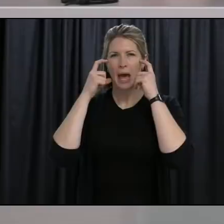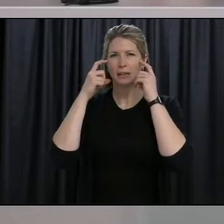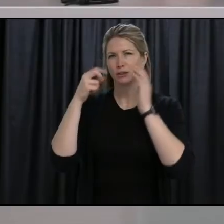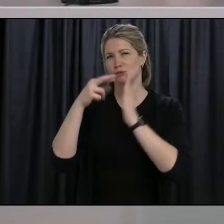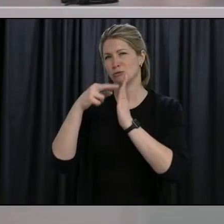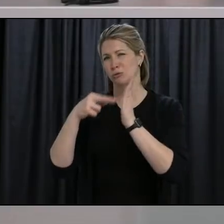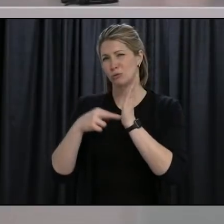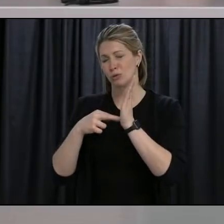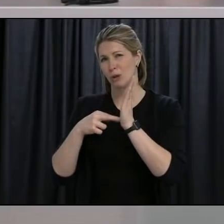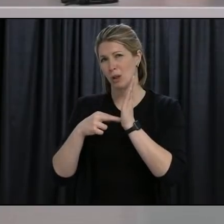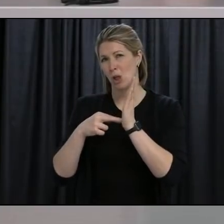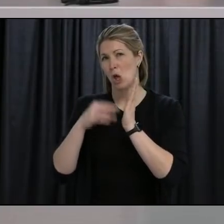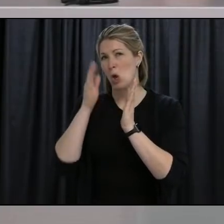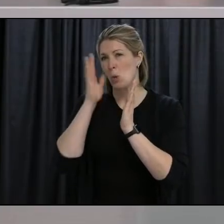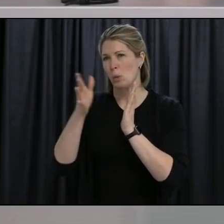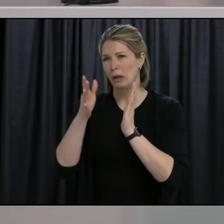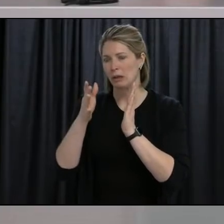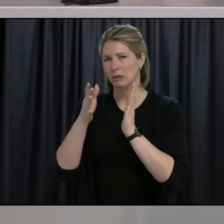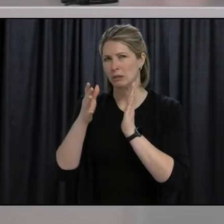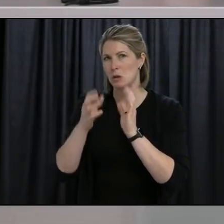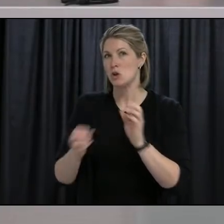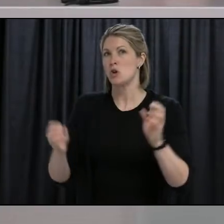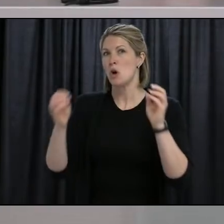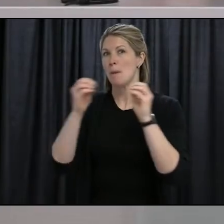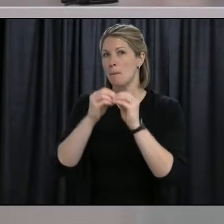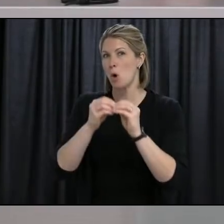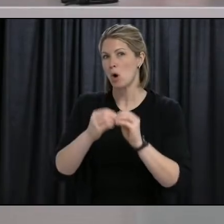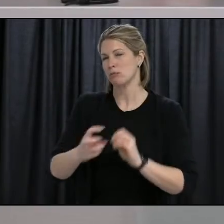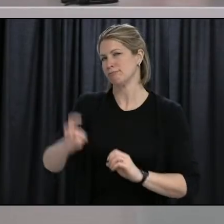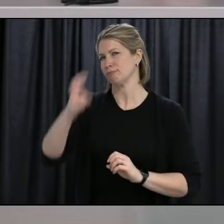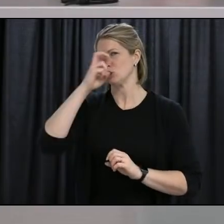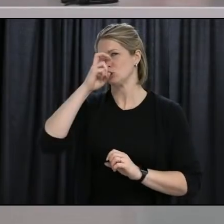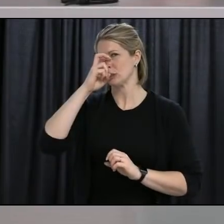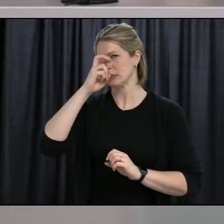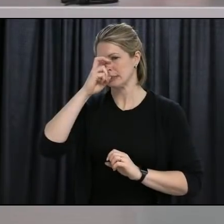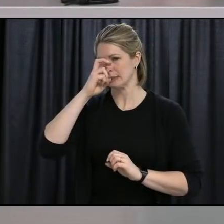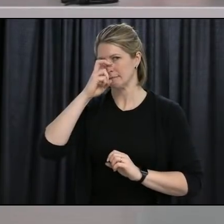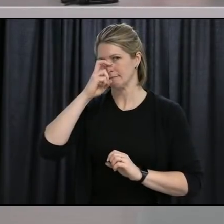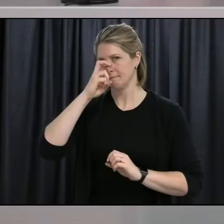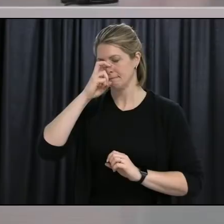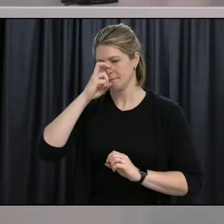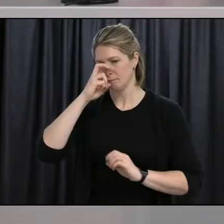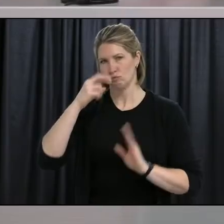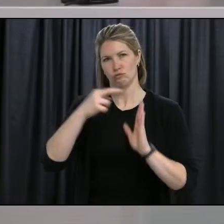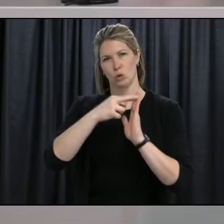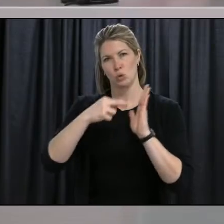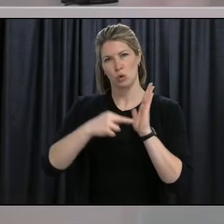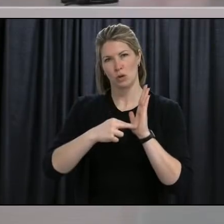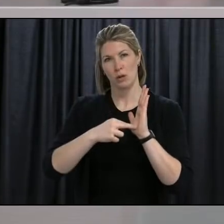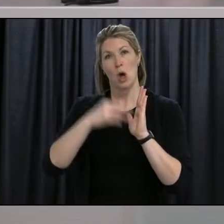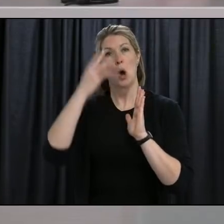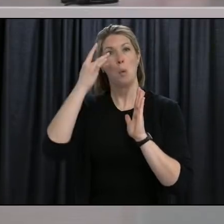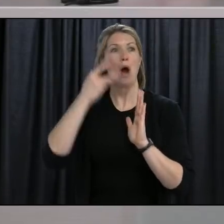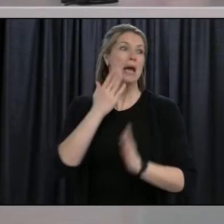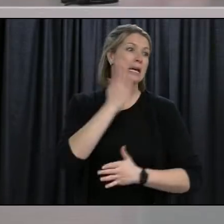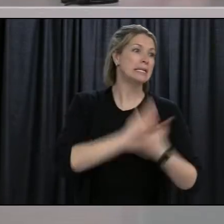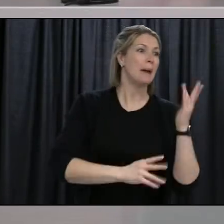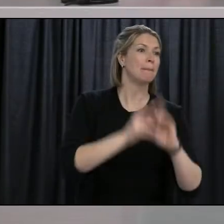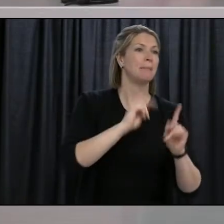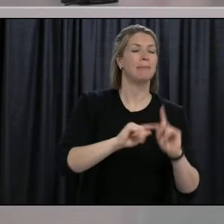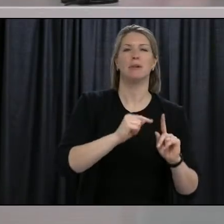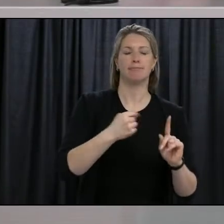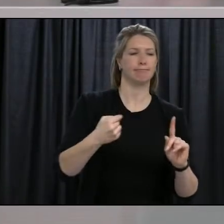up with a bunch of conspiracy theorists and others parading around public spaces with no masks on?